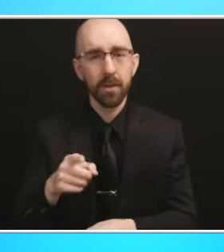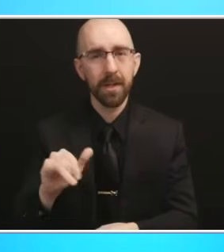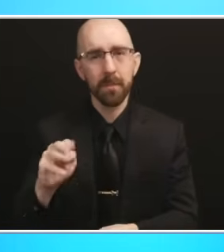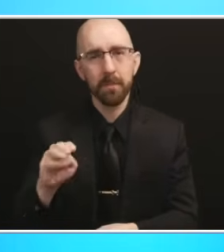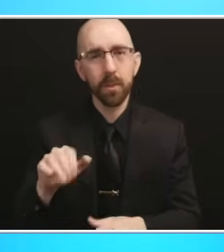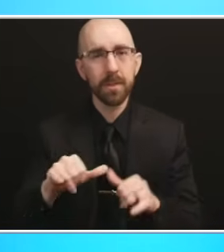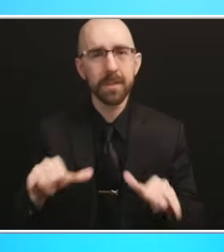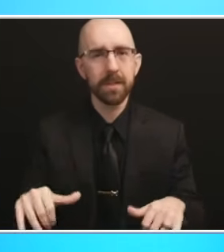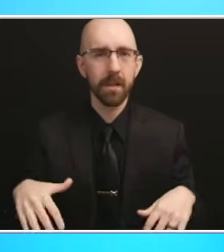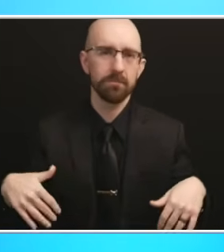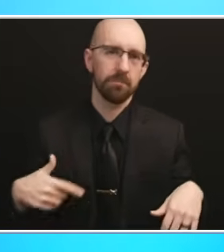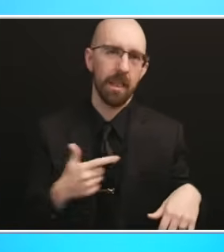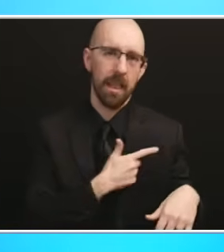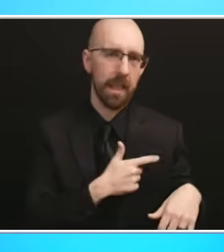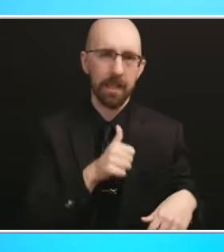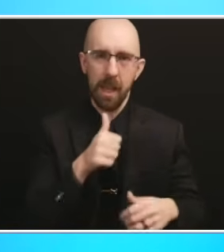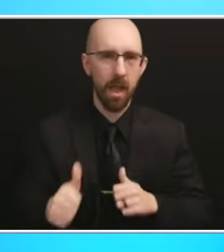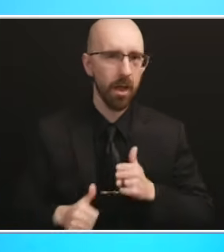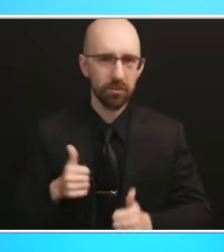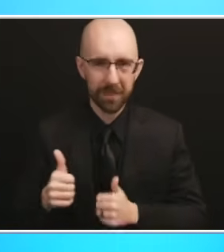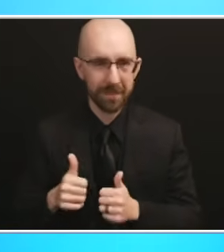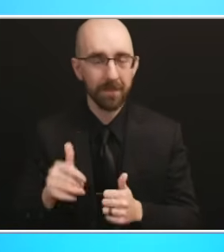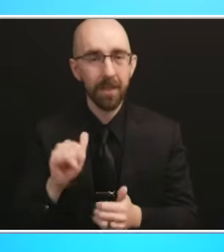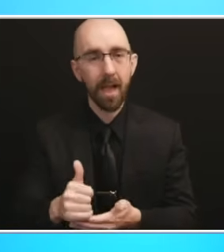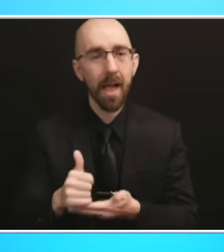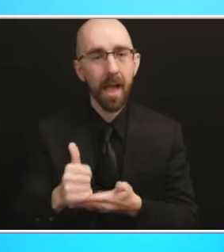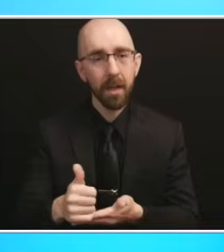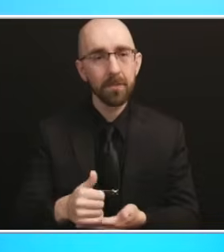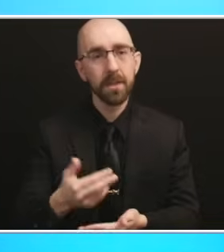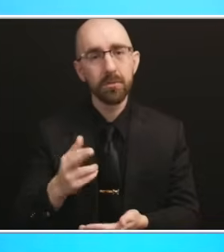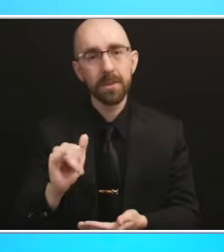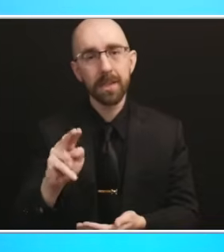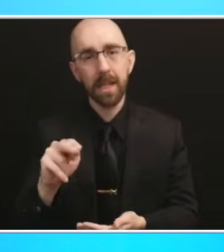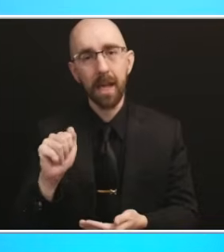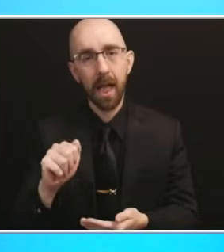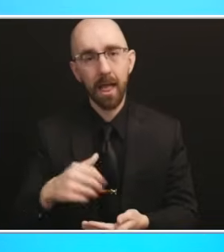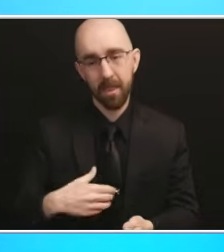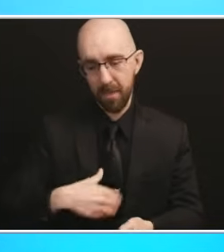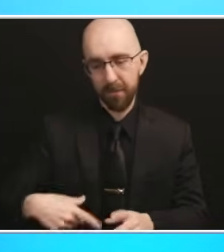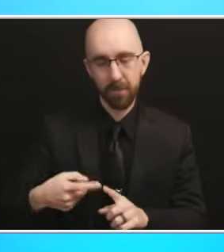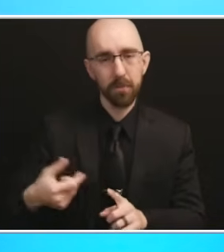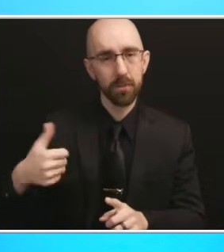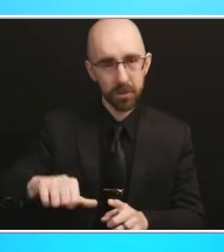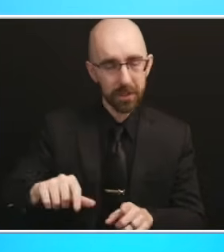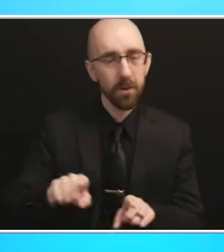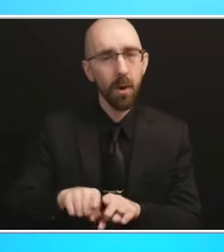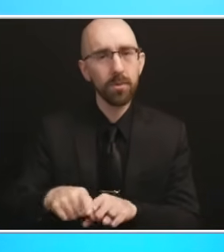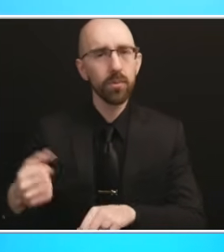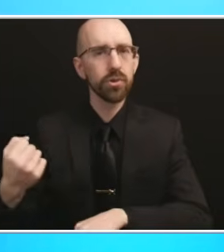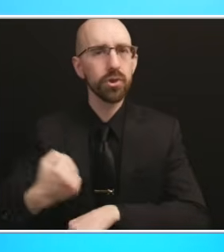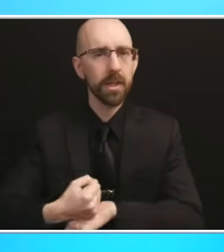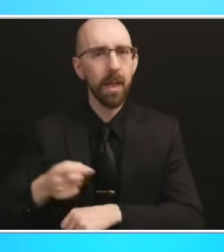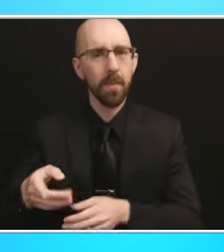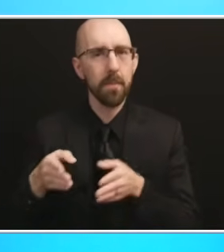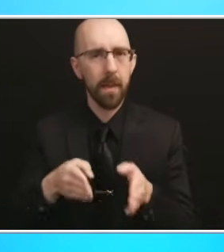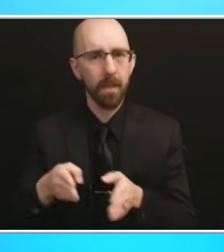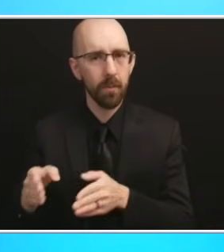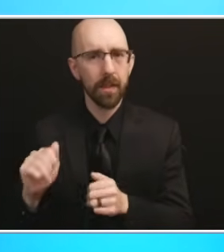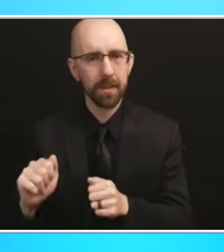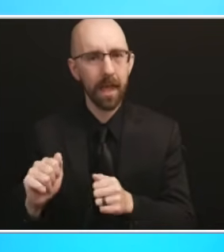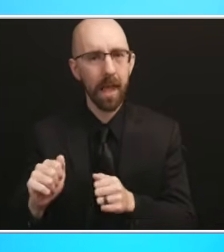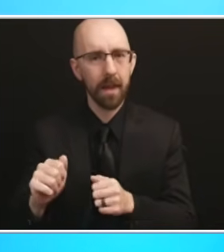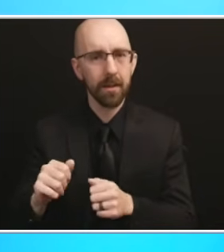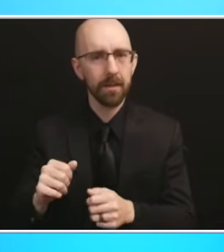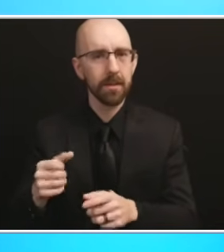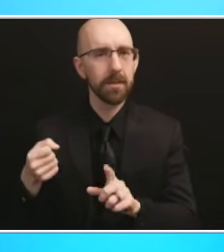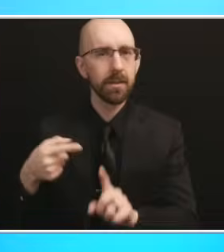aggressive. And so not only does that help prevent Christina's liver from rejection, it can also shut down some of the pathways that can trigger the autoimmune